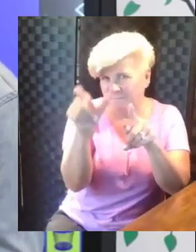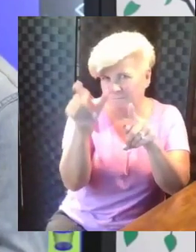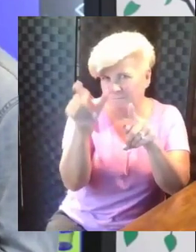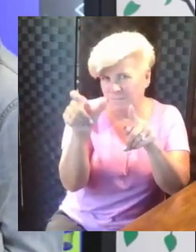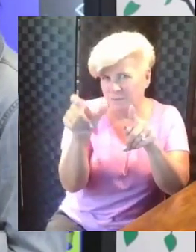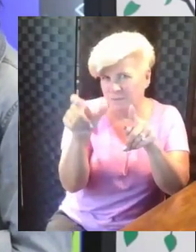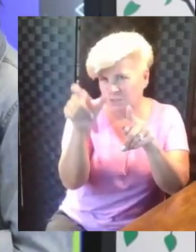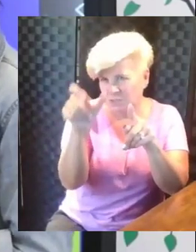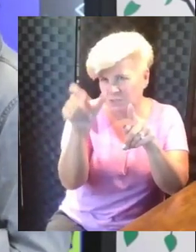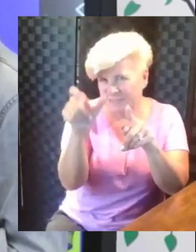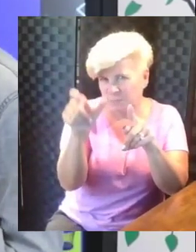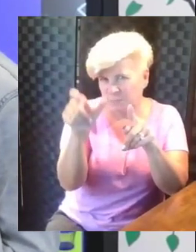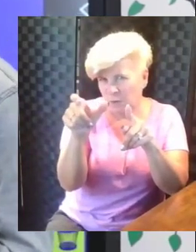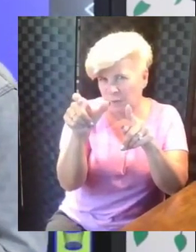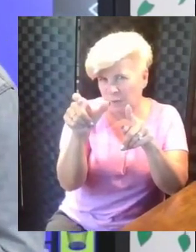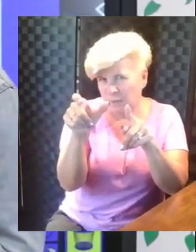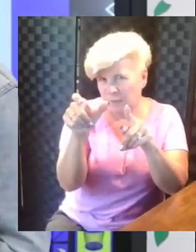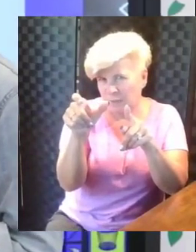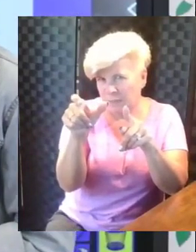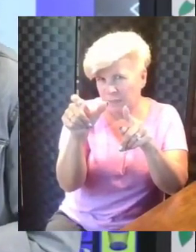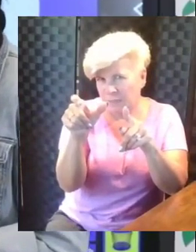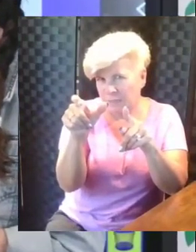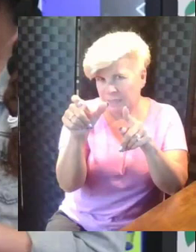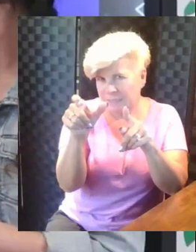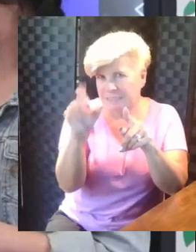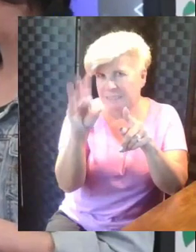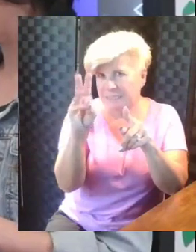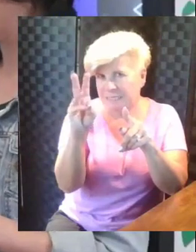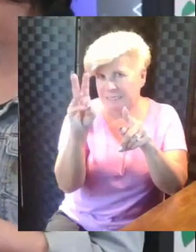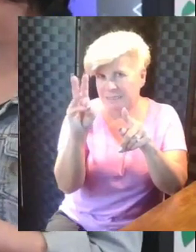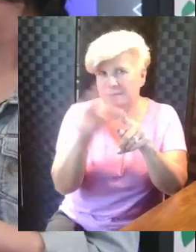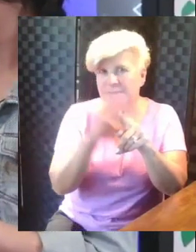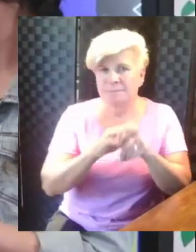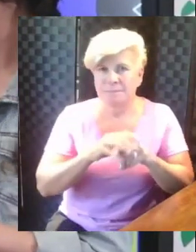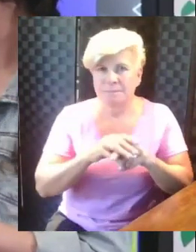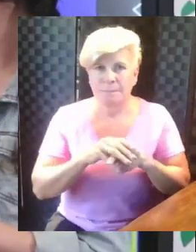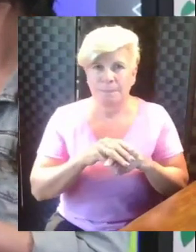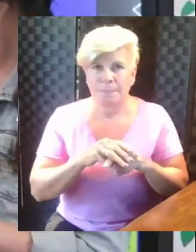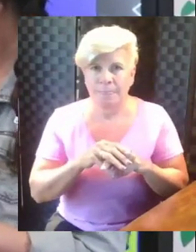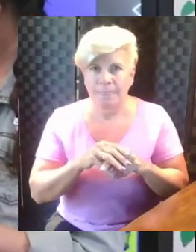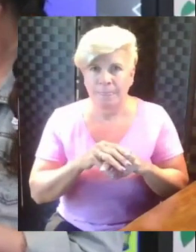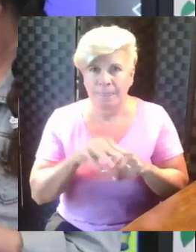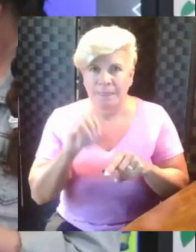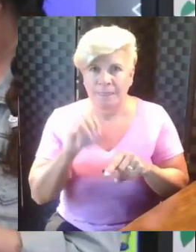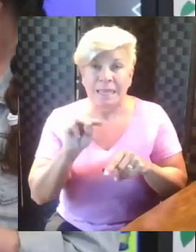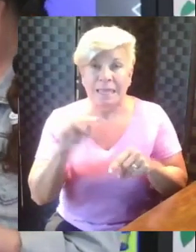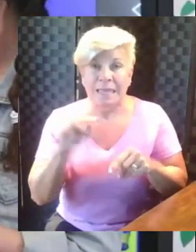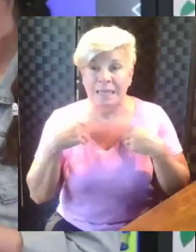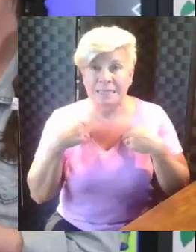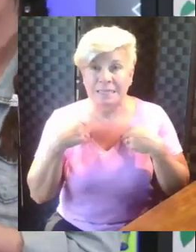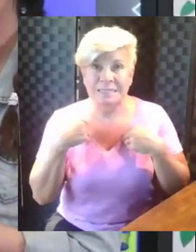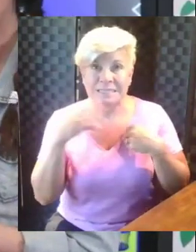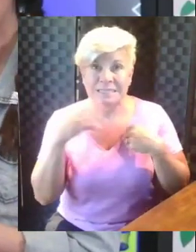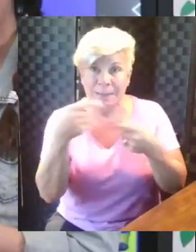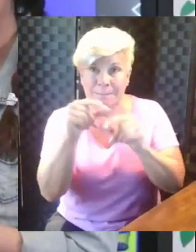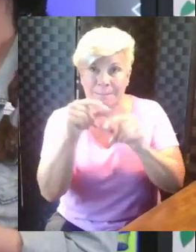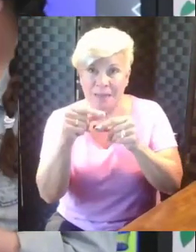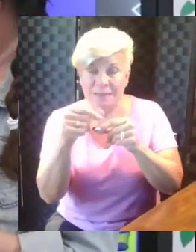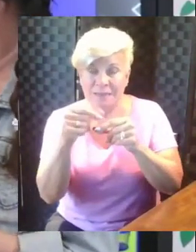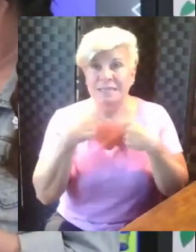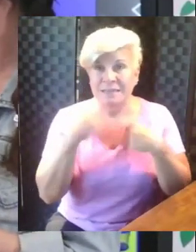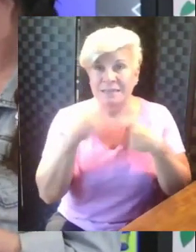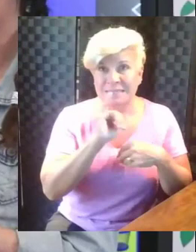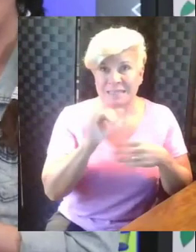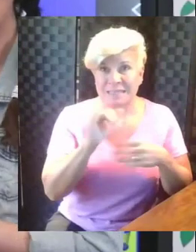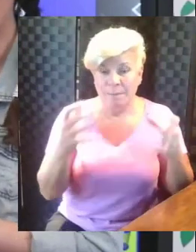So this part right here is 6. If Ian had those 6 blocks, he'd have